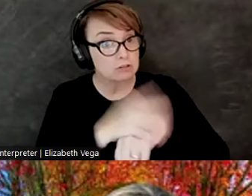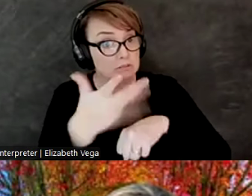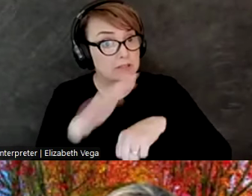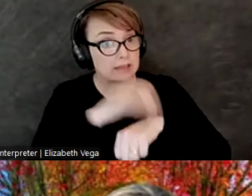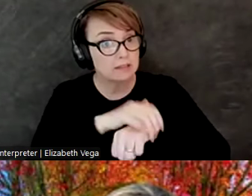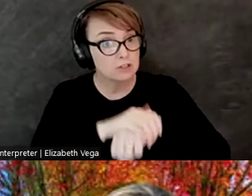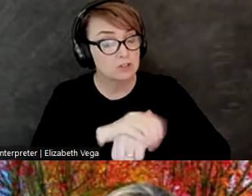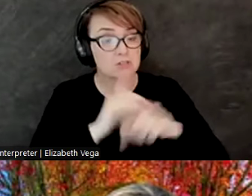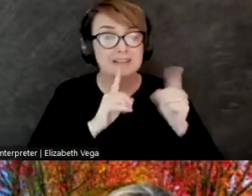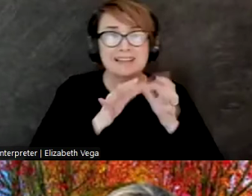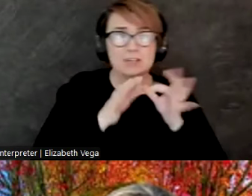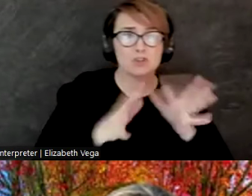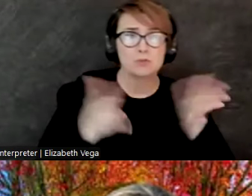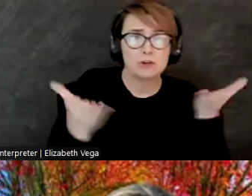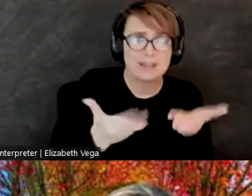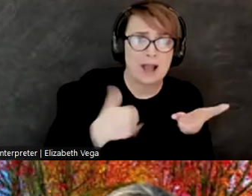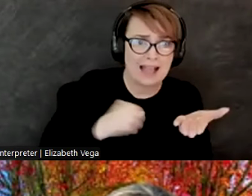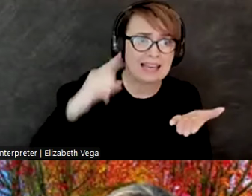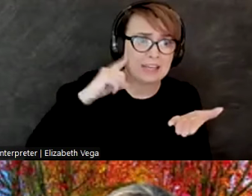Interpreter, I'm hearing her.